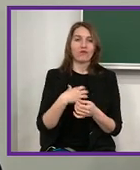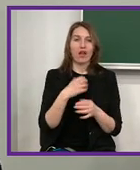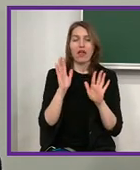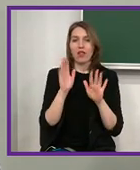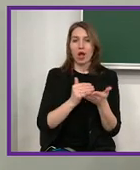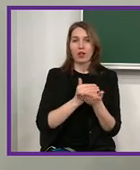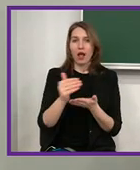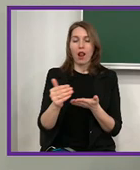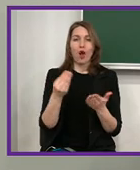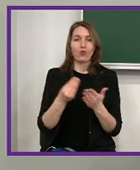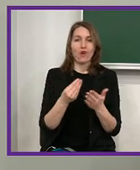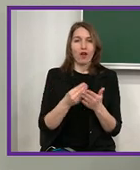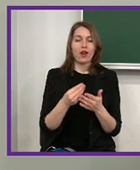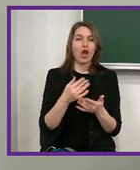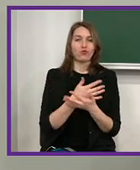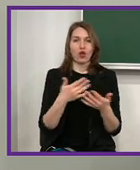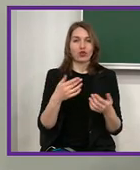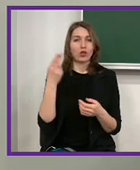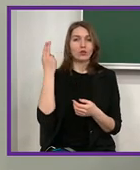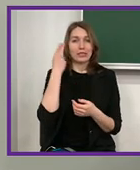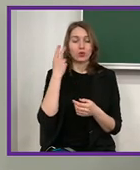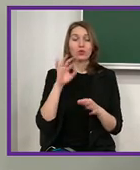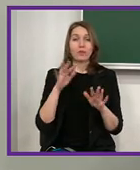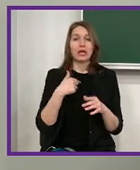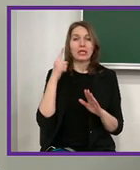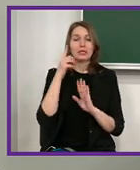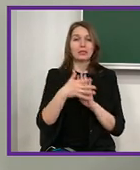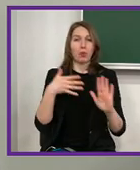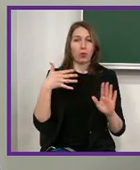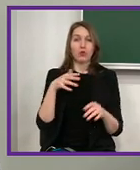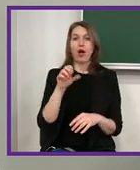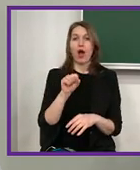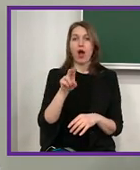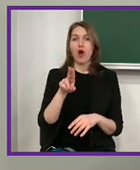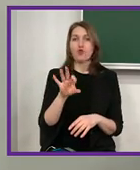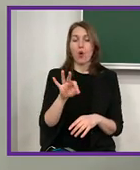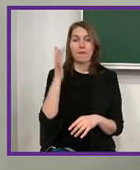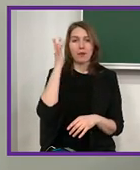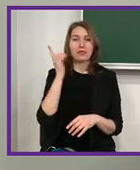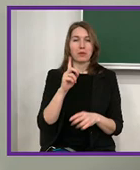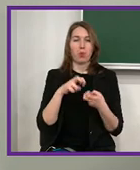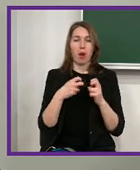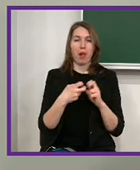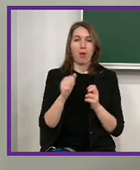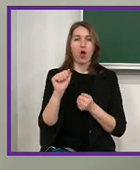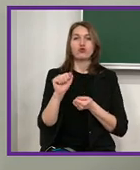are a pragmatic document. The identification process that you use will very much depend on the nature of your